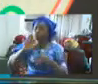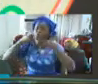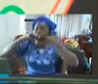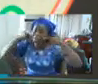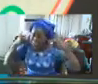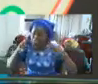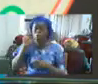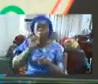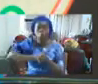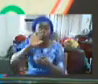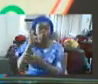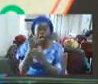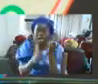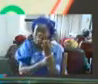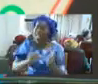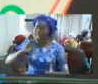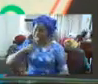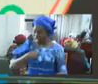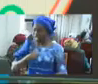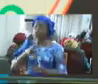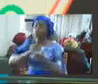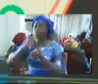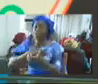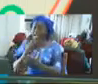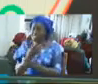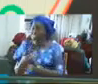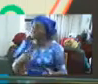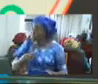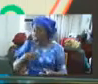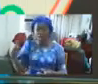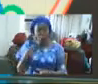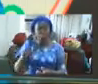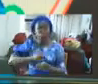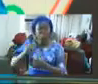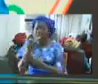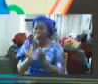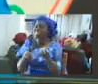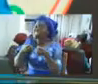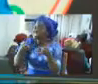hand. I wash my hand regularly, even before Koro came.